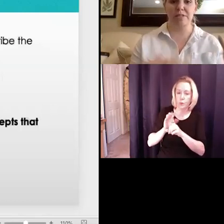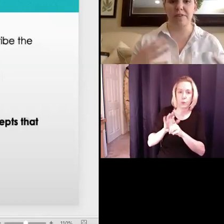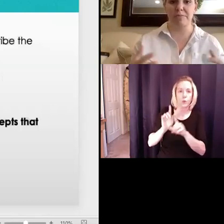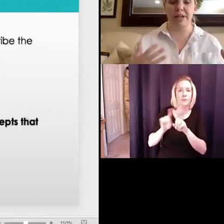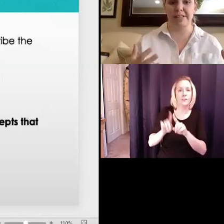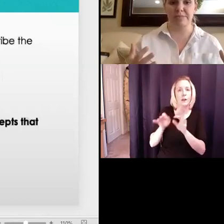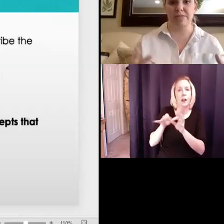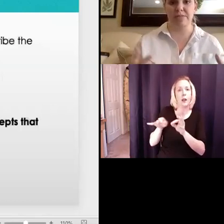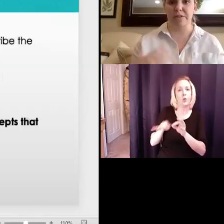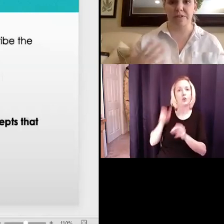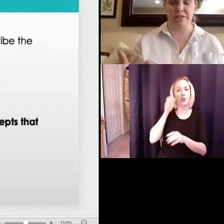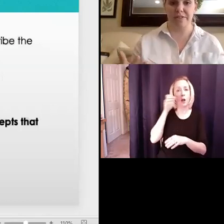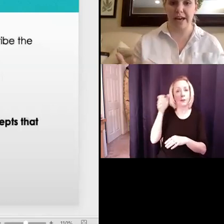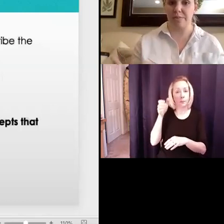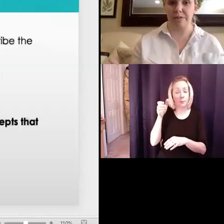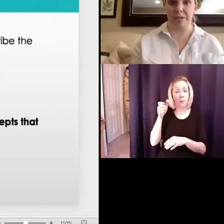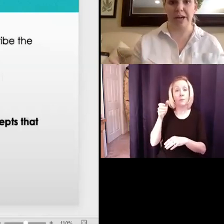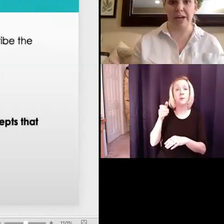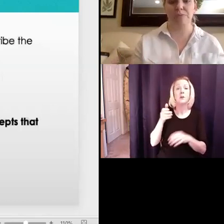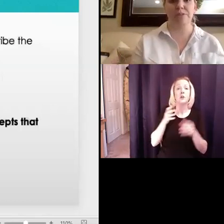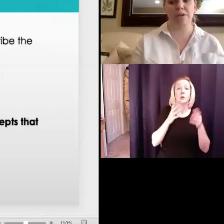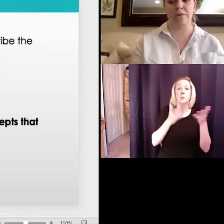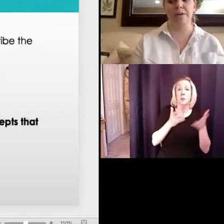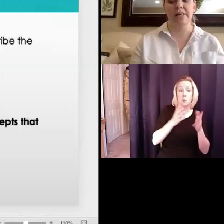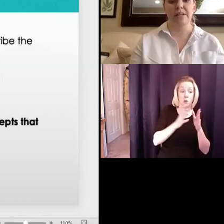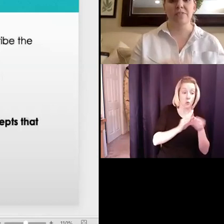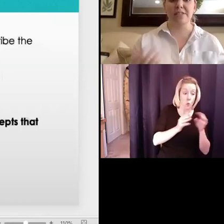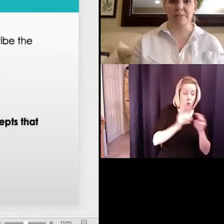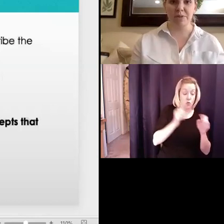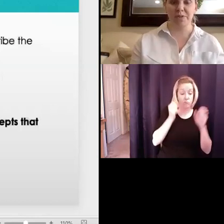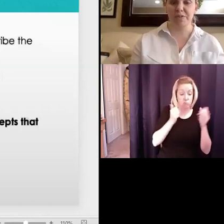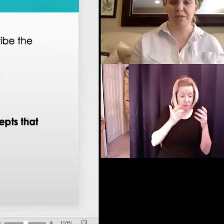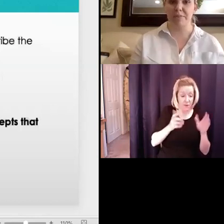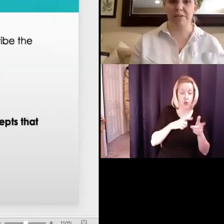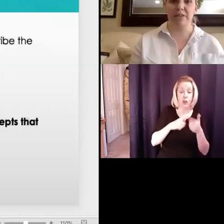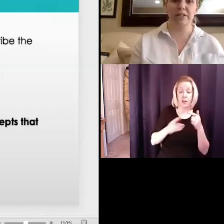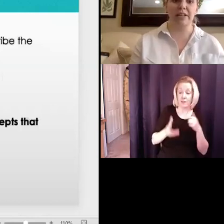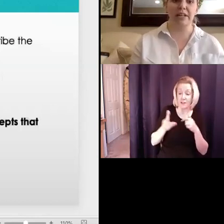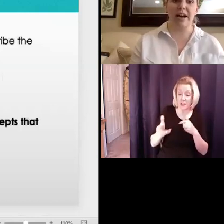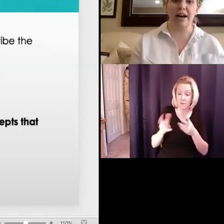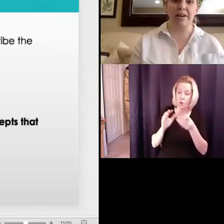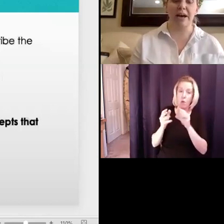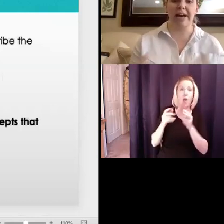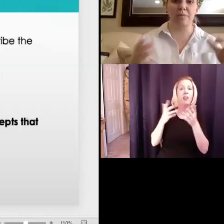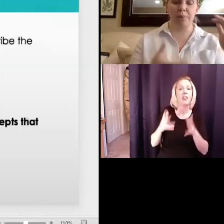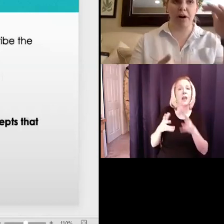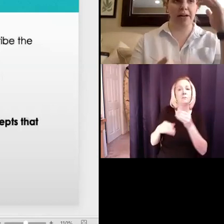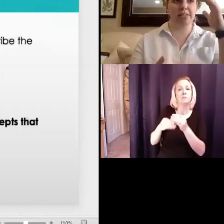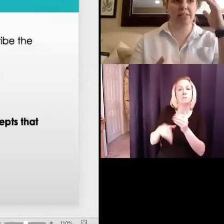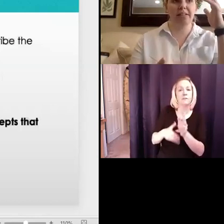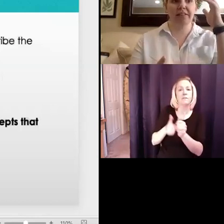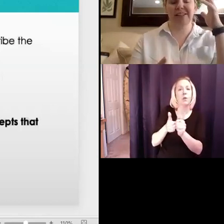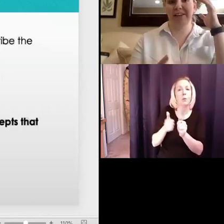help develop the concept even further, that would be really helpful. So for example, for If You Give a Mouse a Cookie, I had